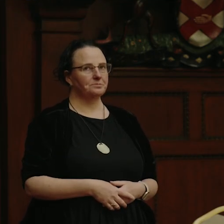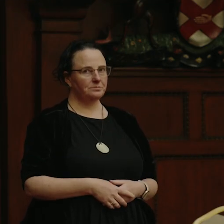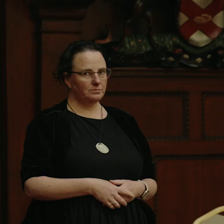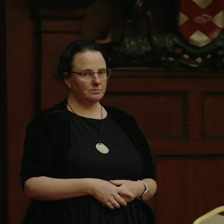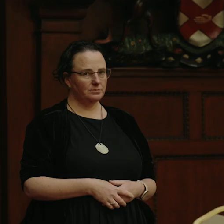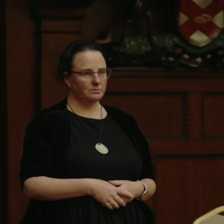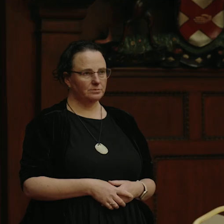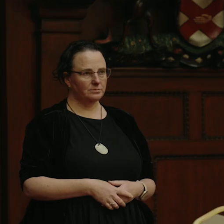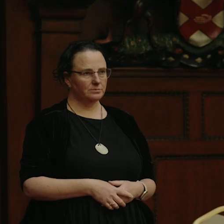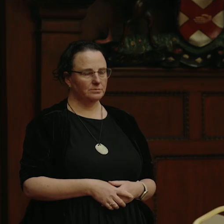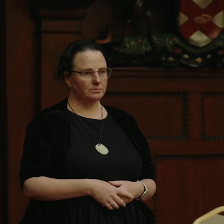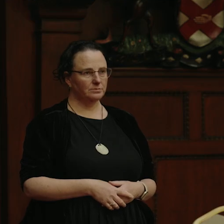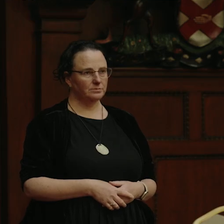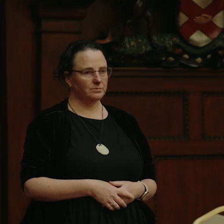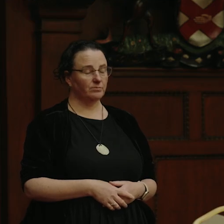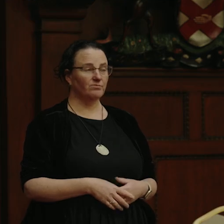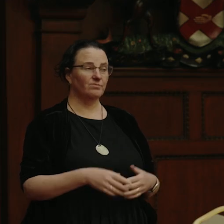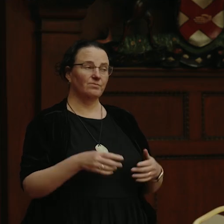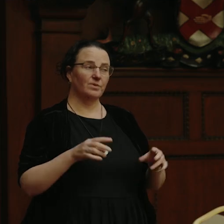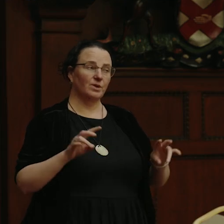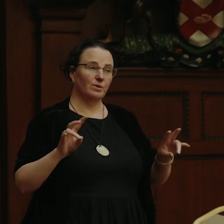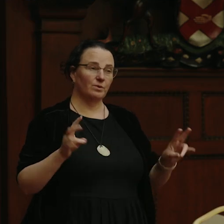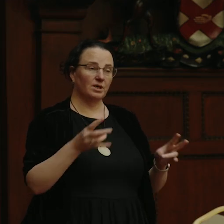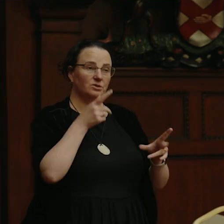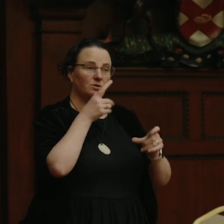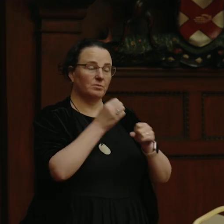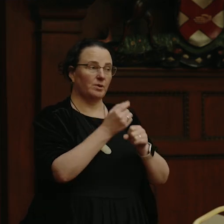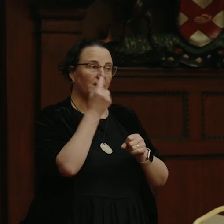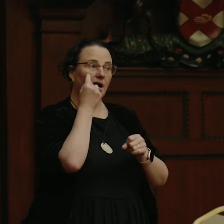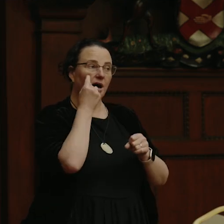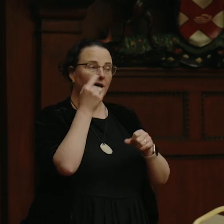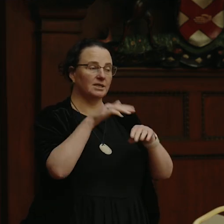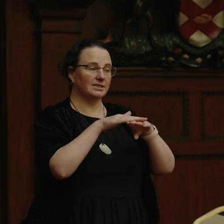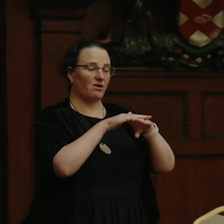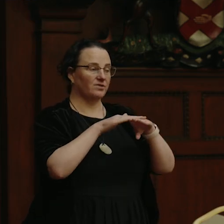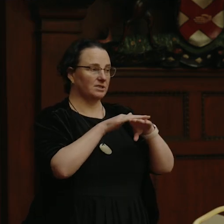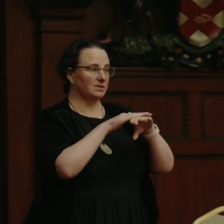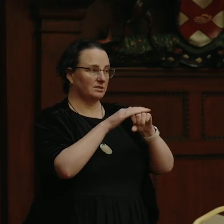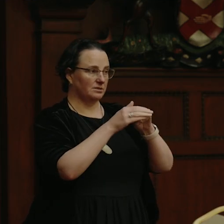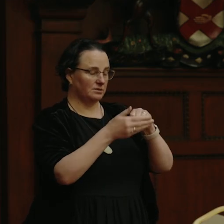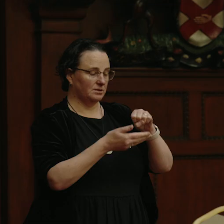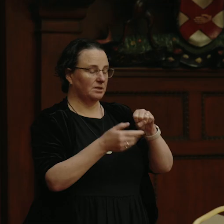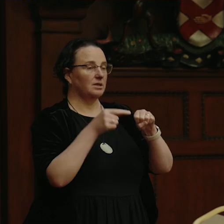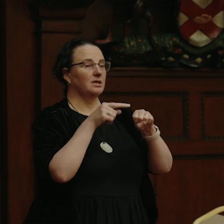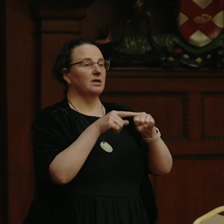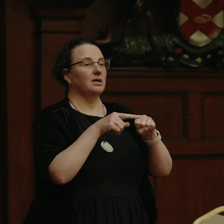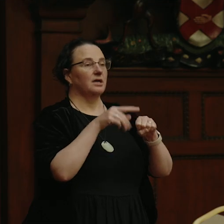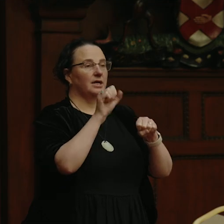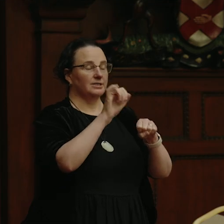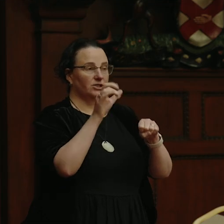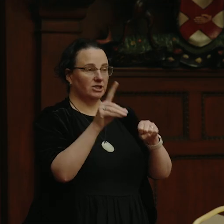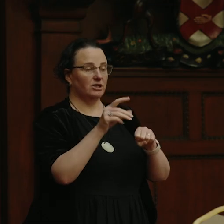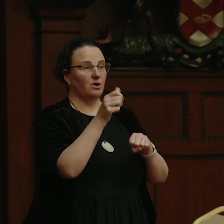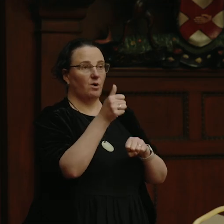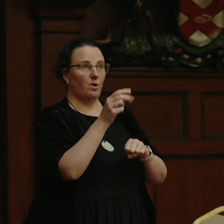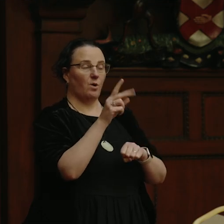Just very quickly on the eye surface. So Sjögren's is an autoimmune condition, as you